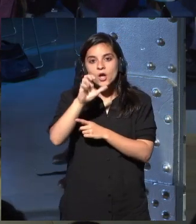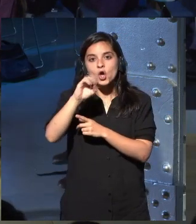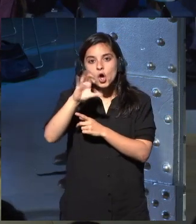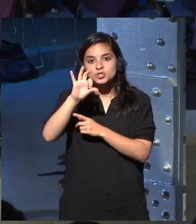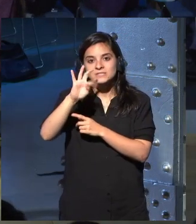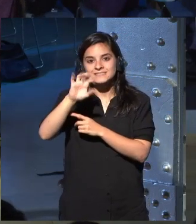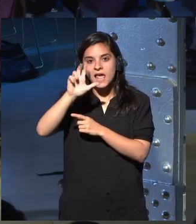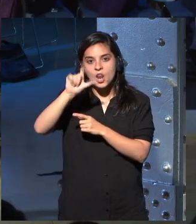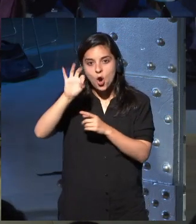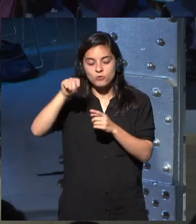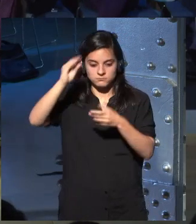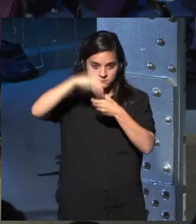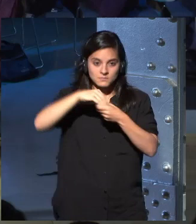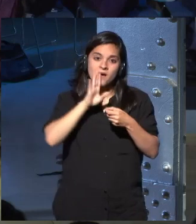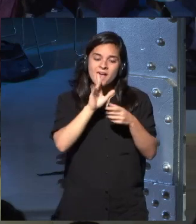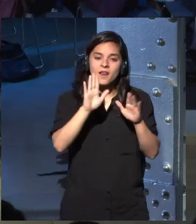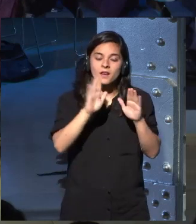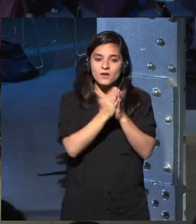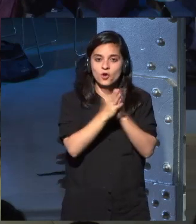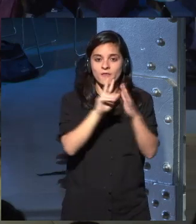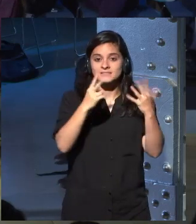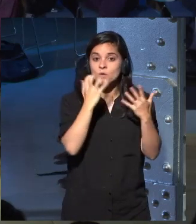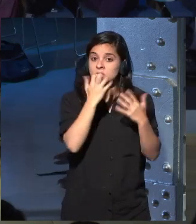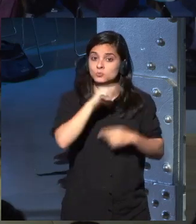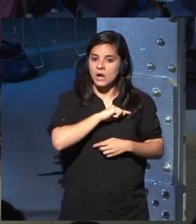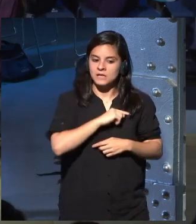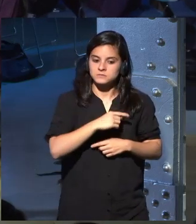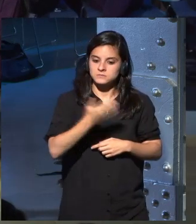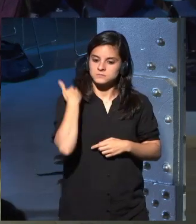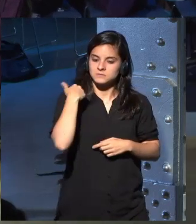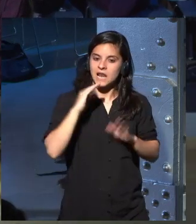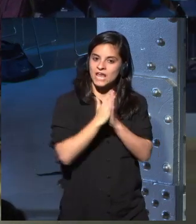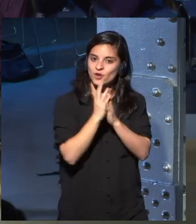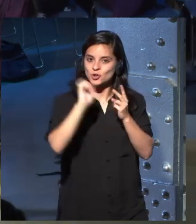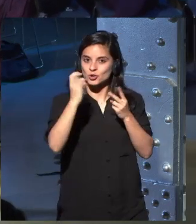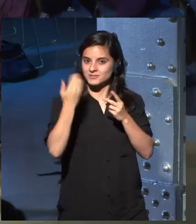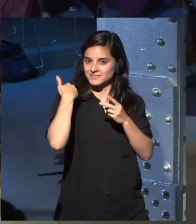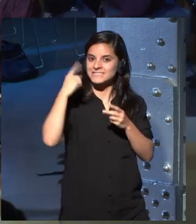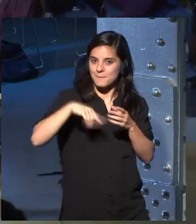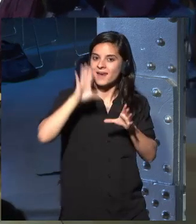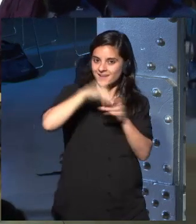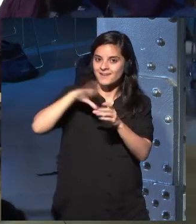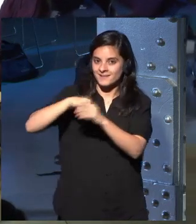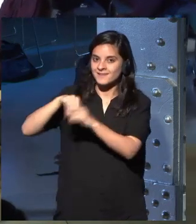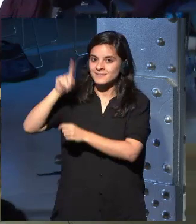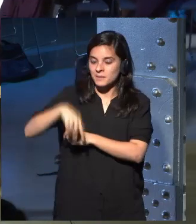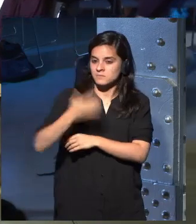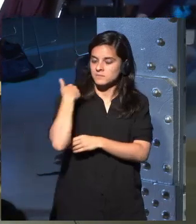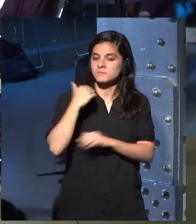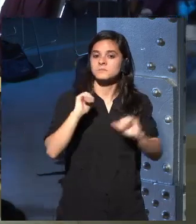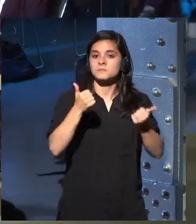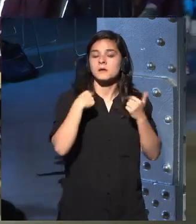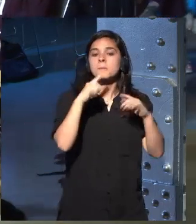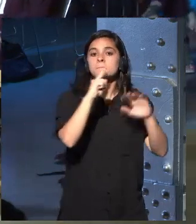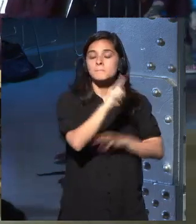in earlier books of yours in between 1999, when she first appeared, and